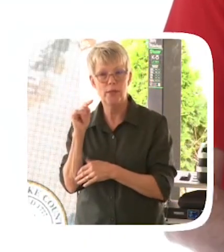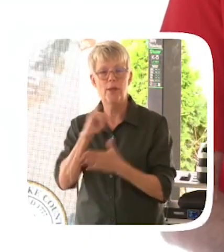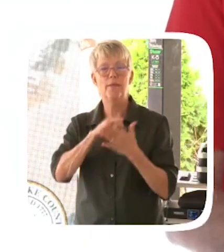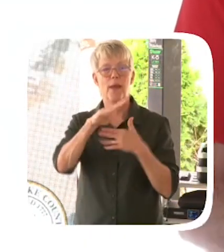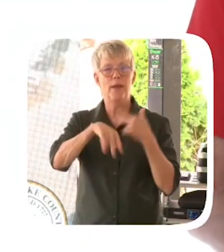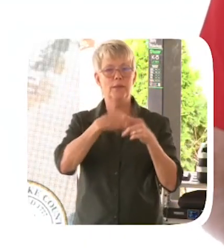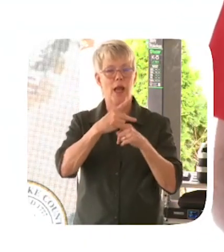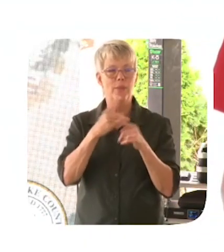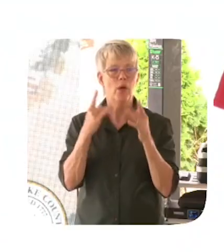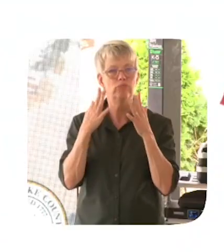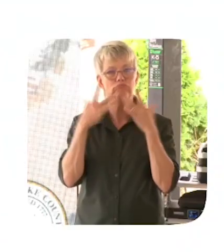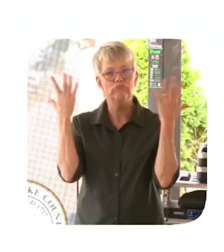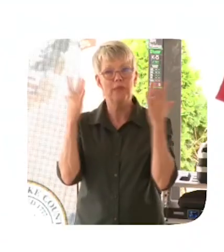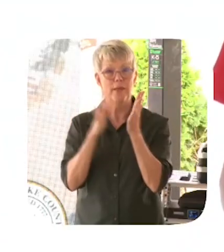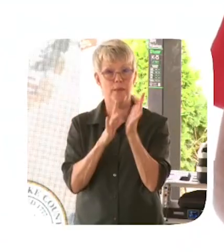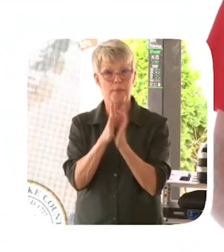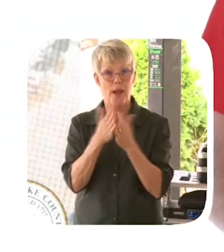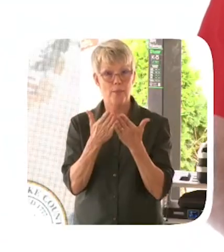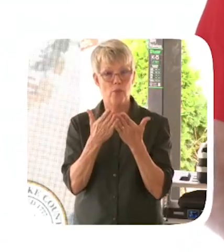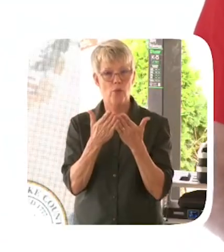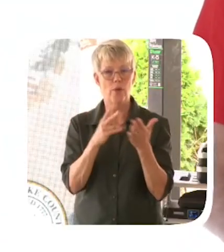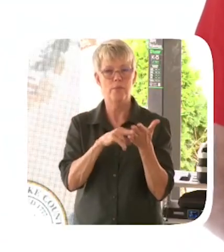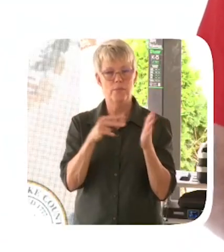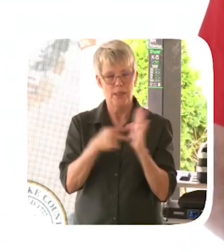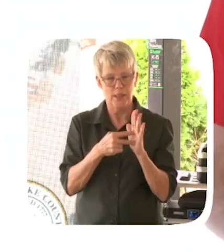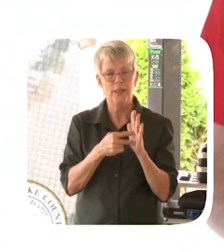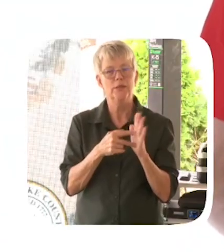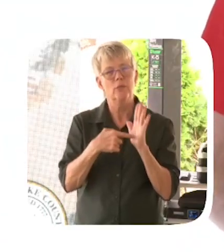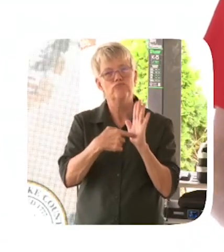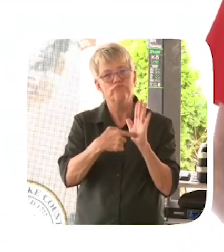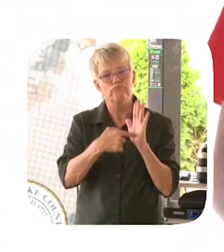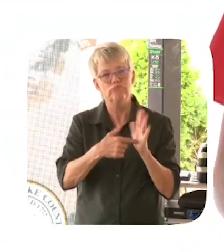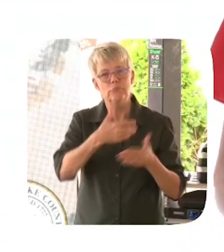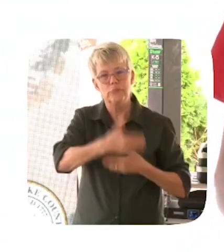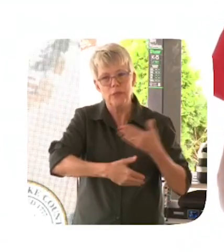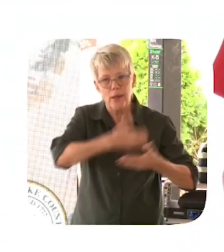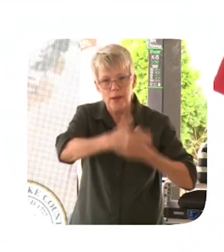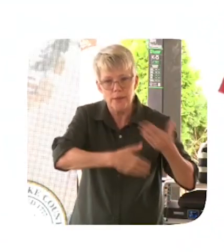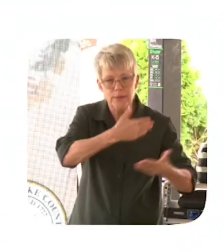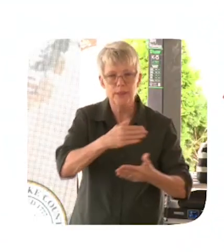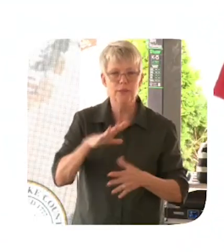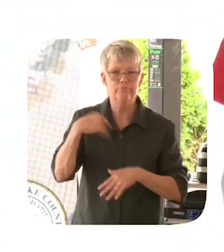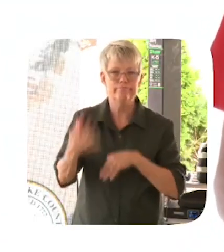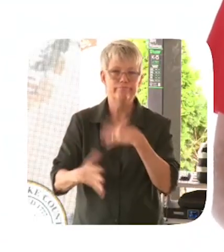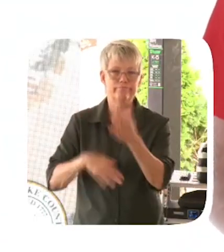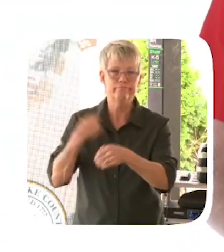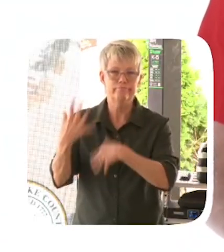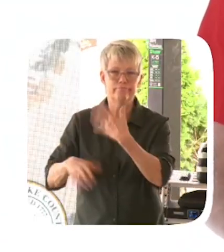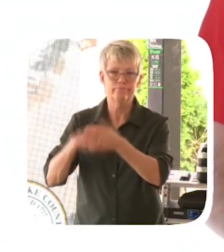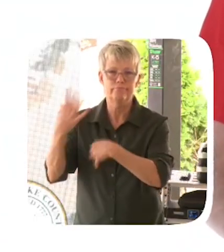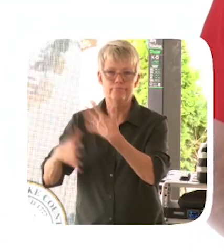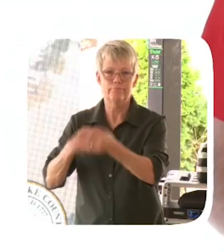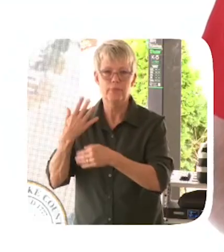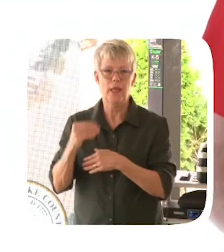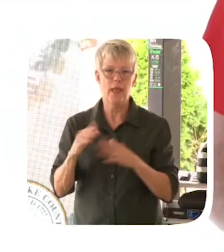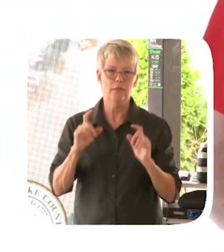of hospitality in the Bible refers to acts of kindness, generosity, and providing for the needs of